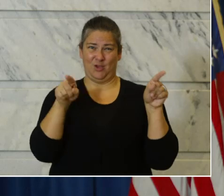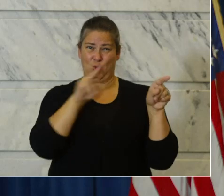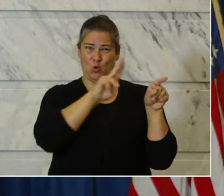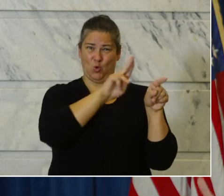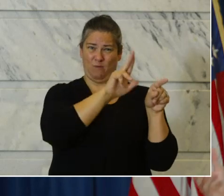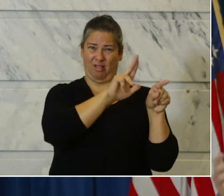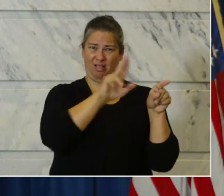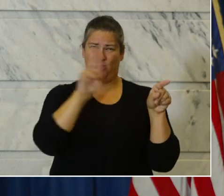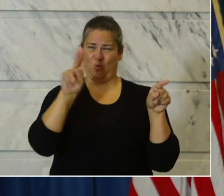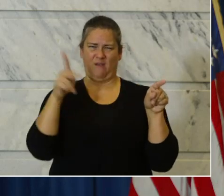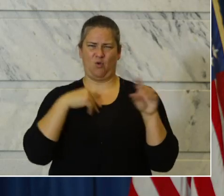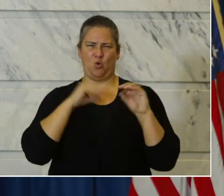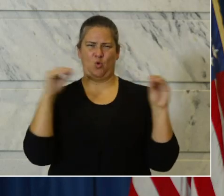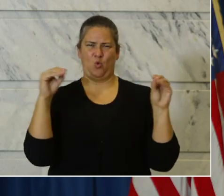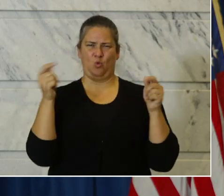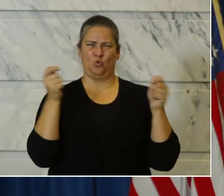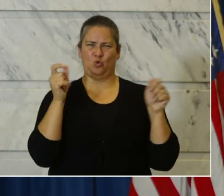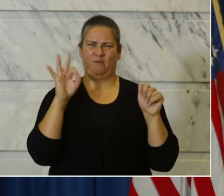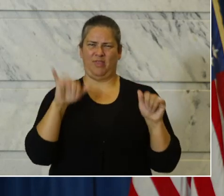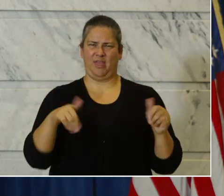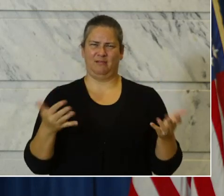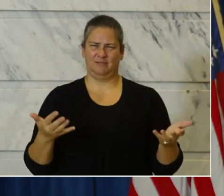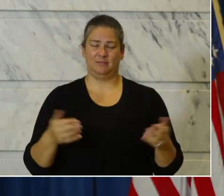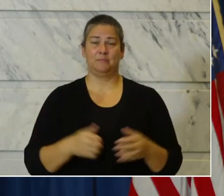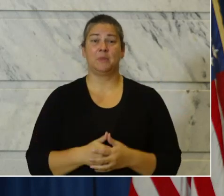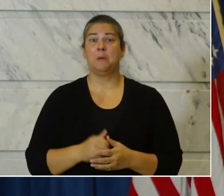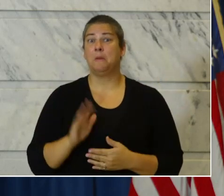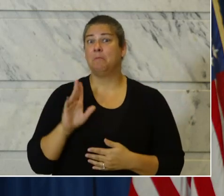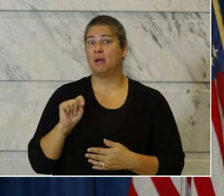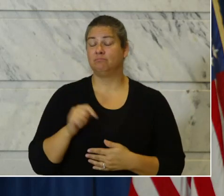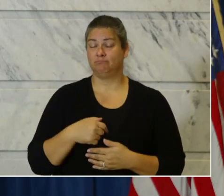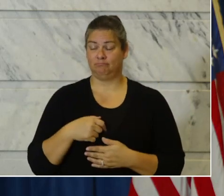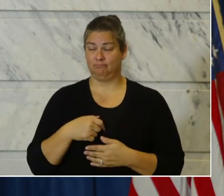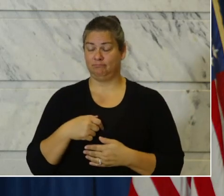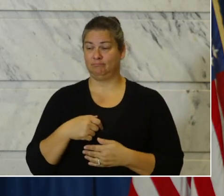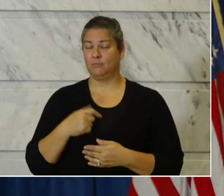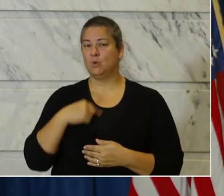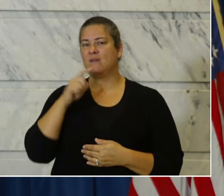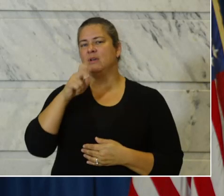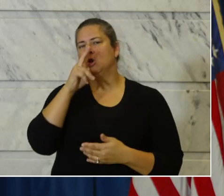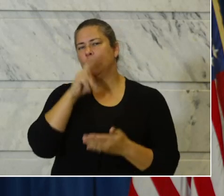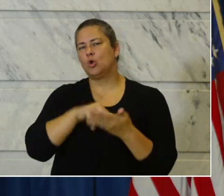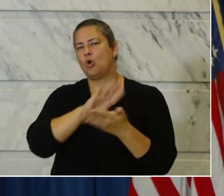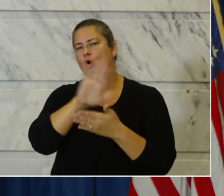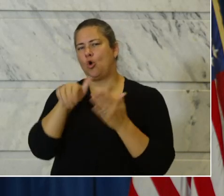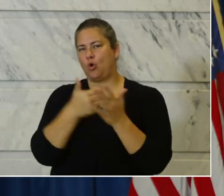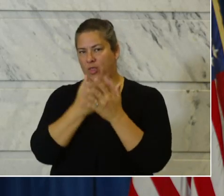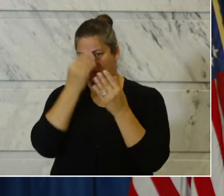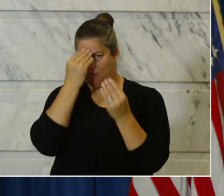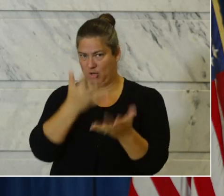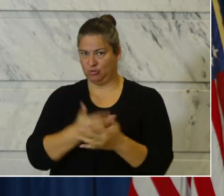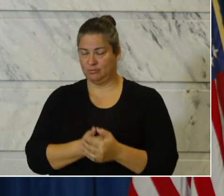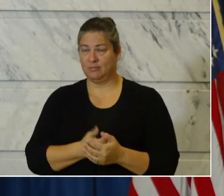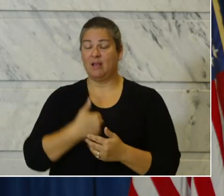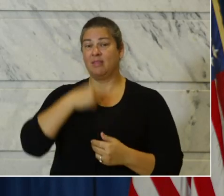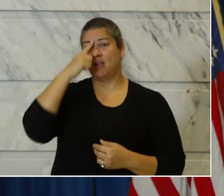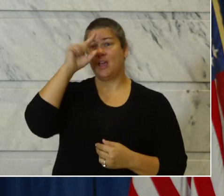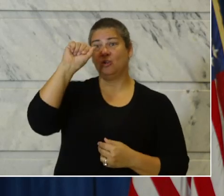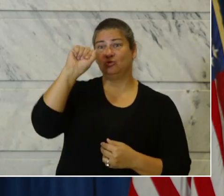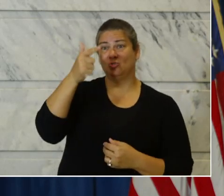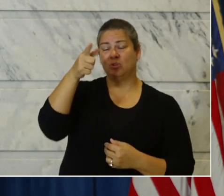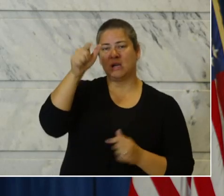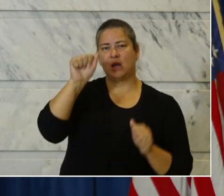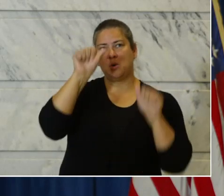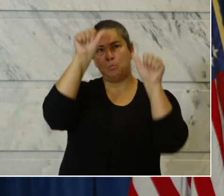this. Now, what I do think we ought to do is see all the information. I think the Attorney General can post